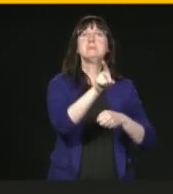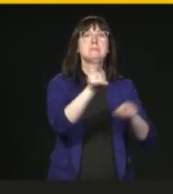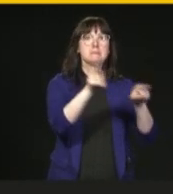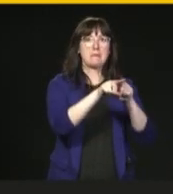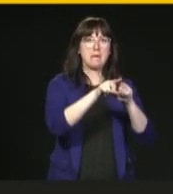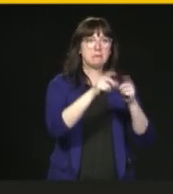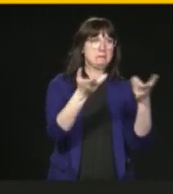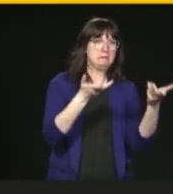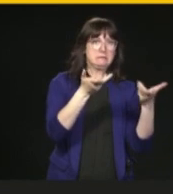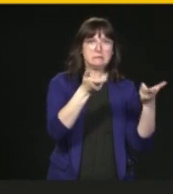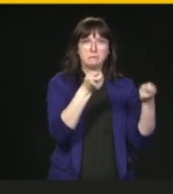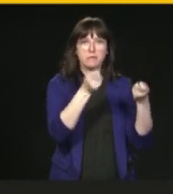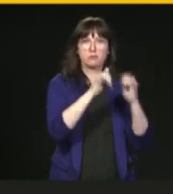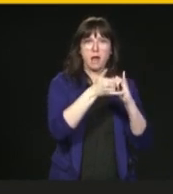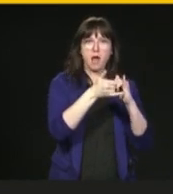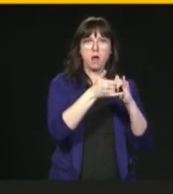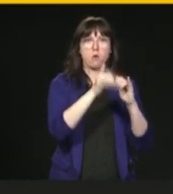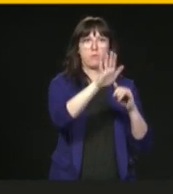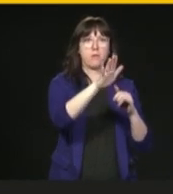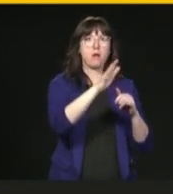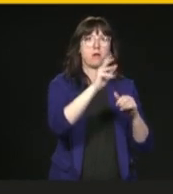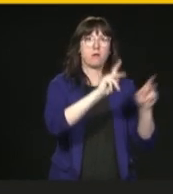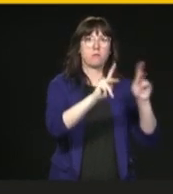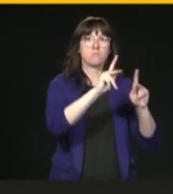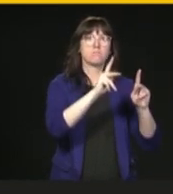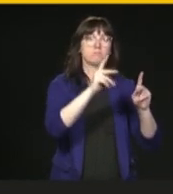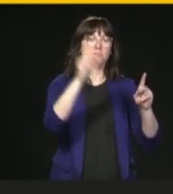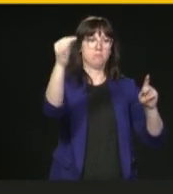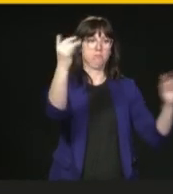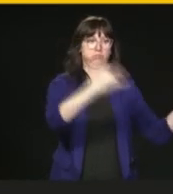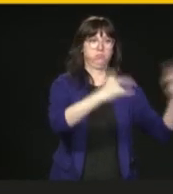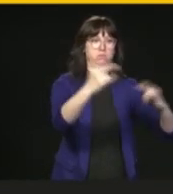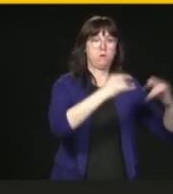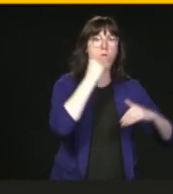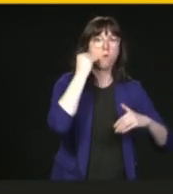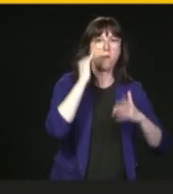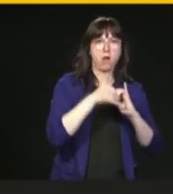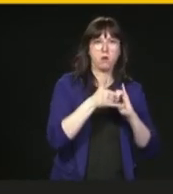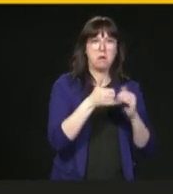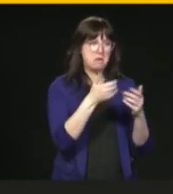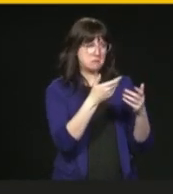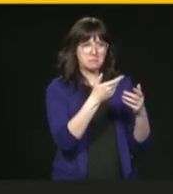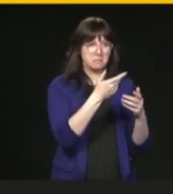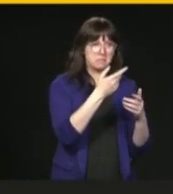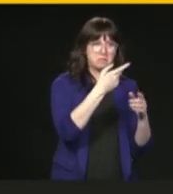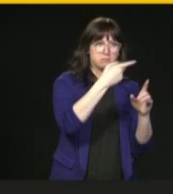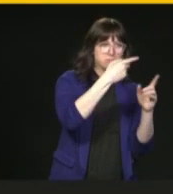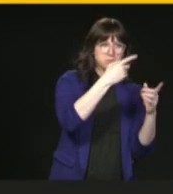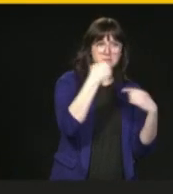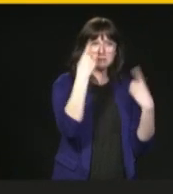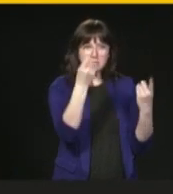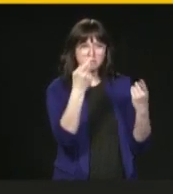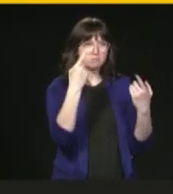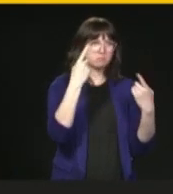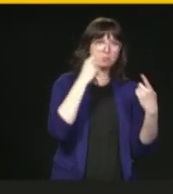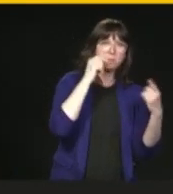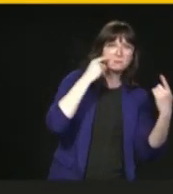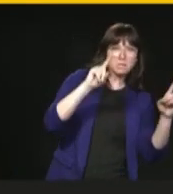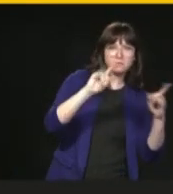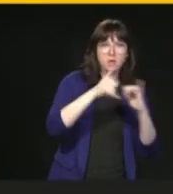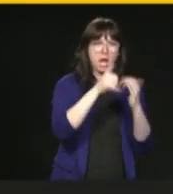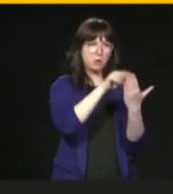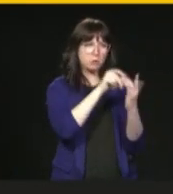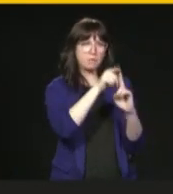this crisis. We're looking what has worked for them, and we're trying to see whether we can take inspiration from